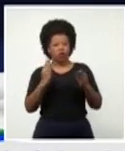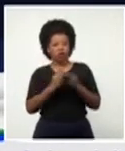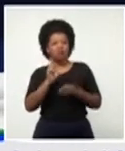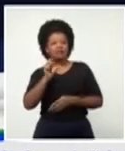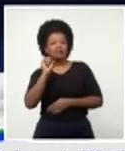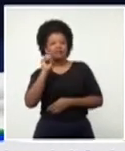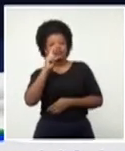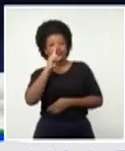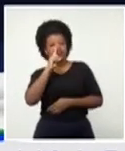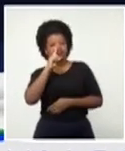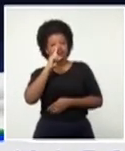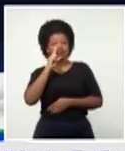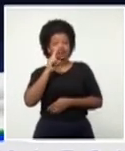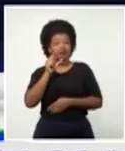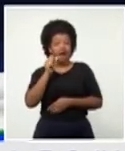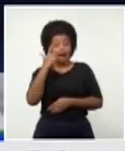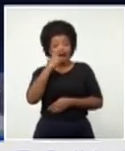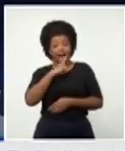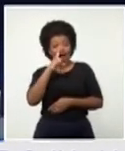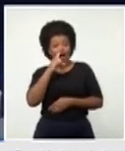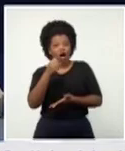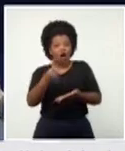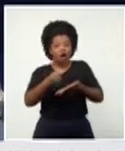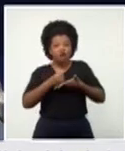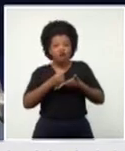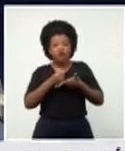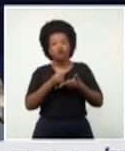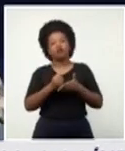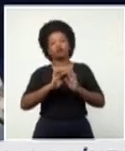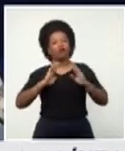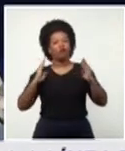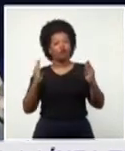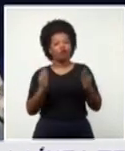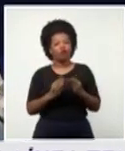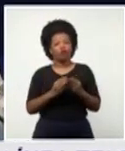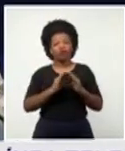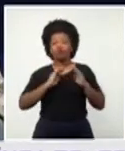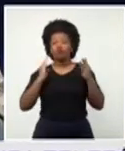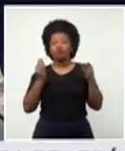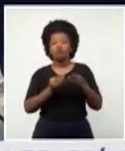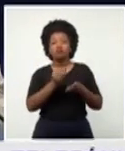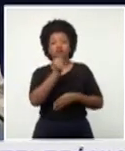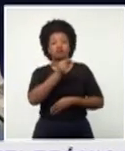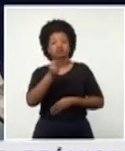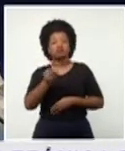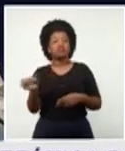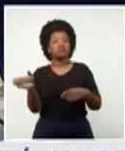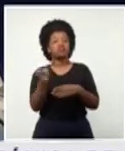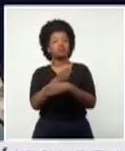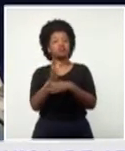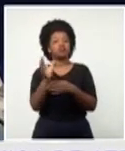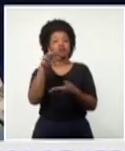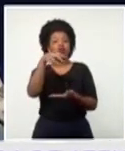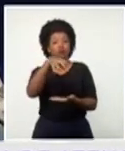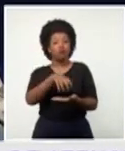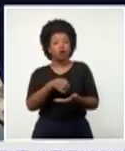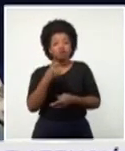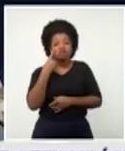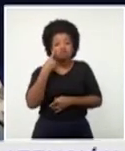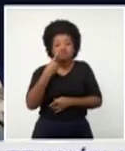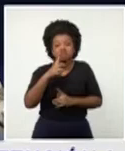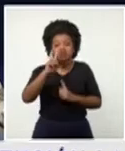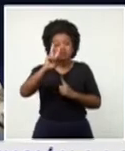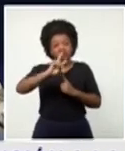studio, Lilian Lee helping us with the charts and graphs, and to all our audience tuned in from various